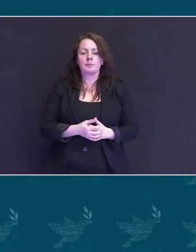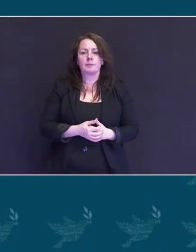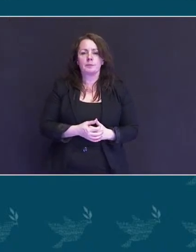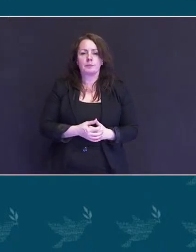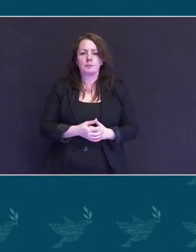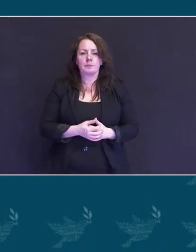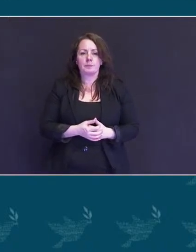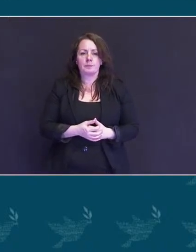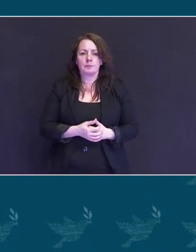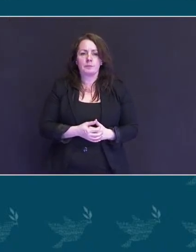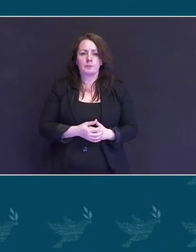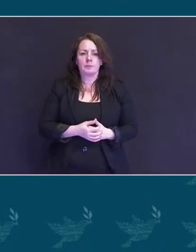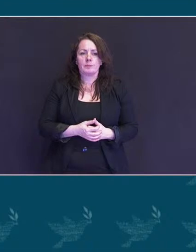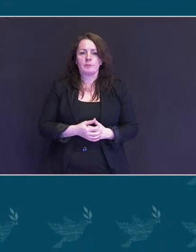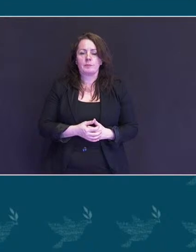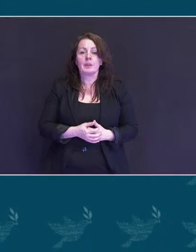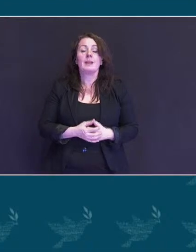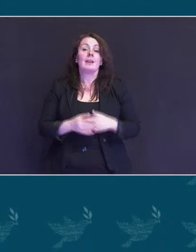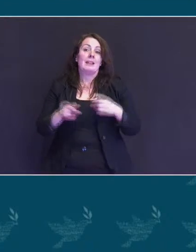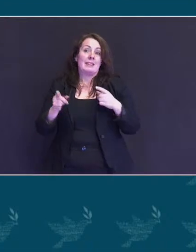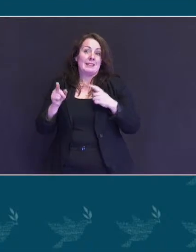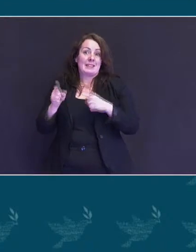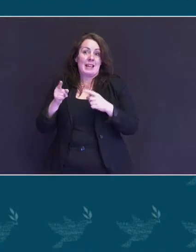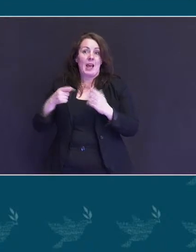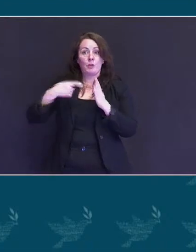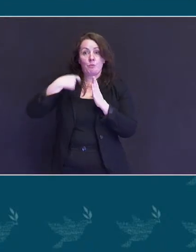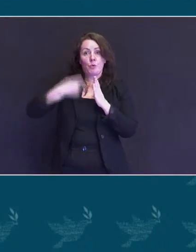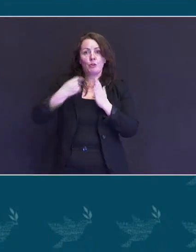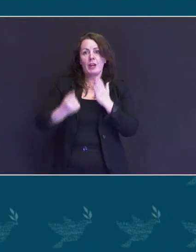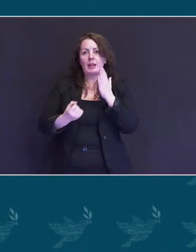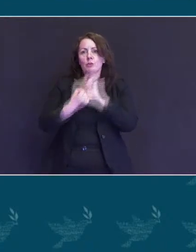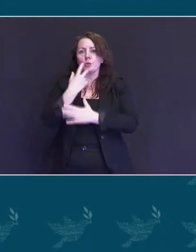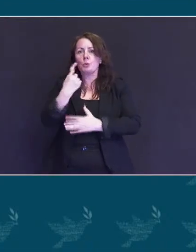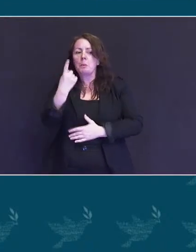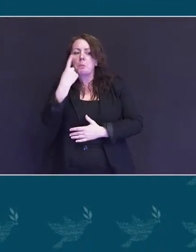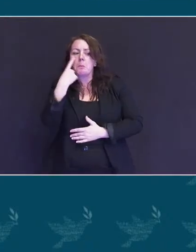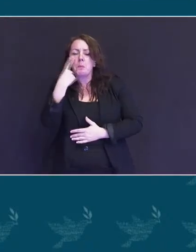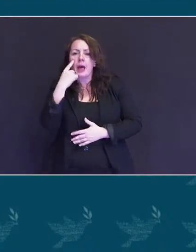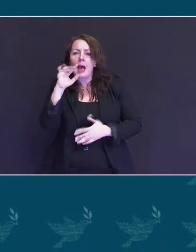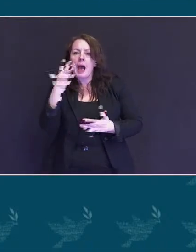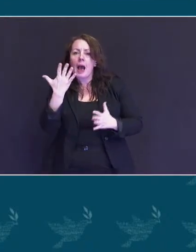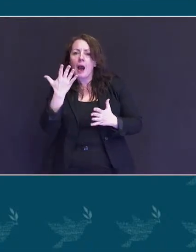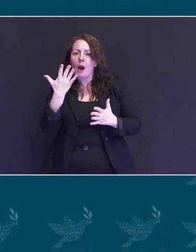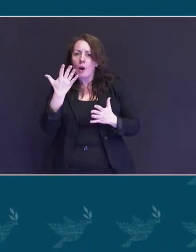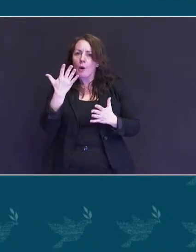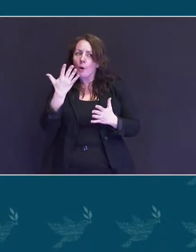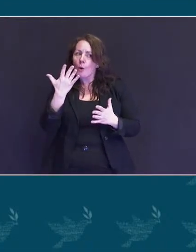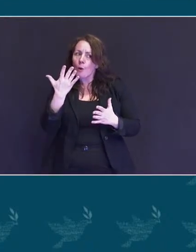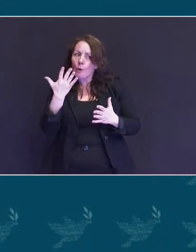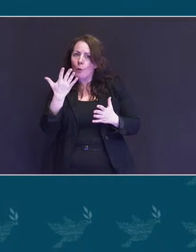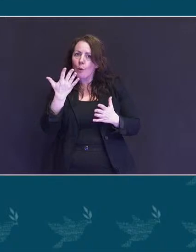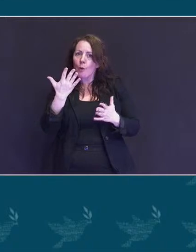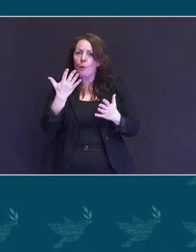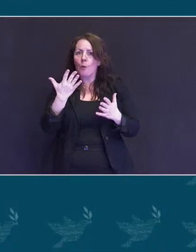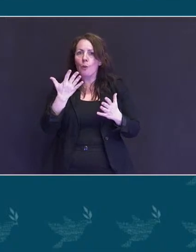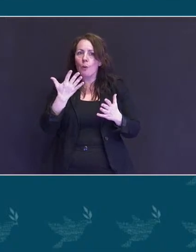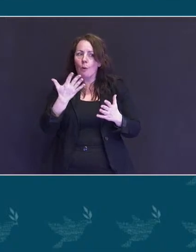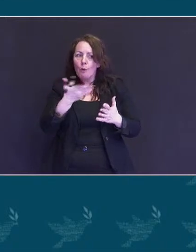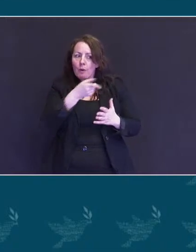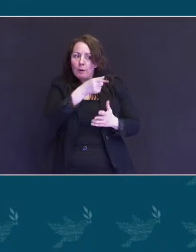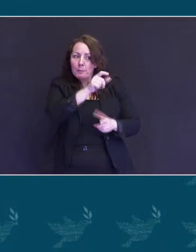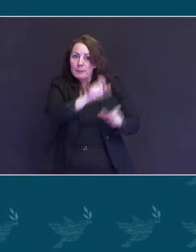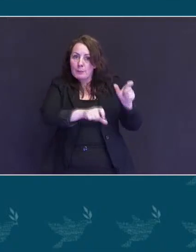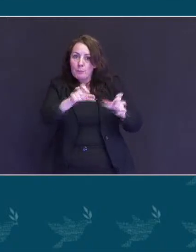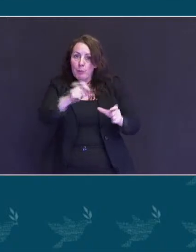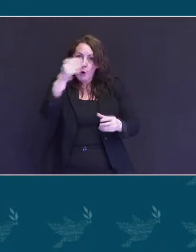pilot project to see how we can upscale the use of African languages, using the lessons